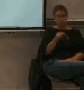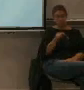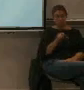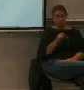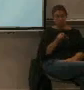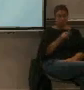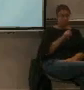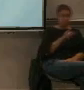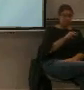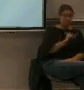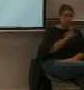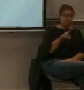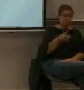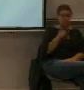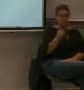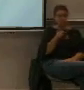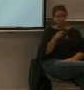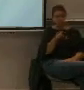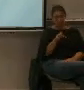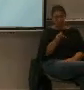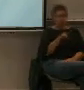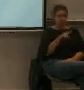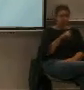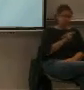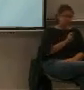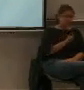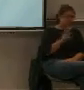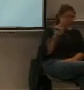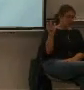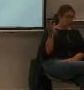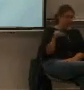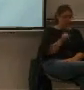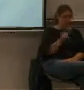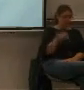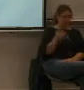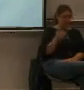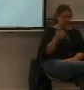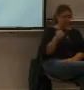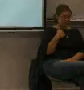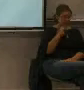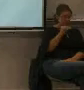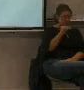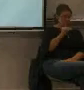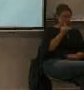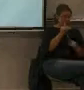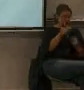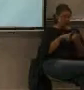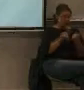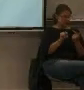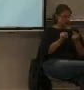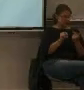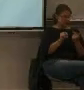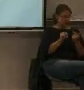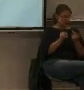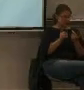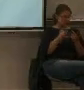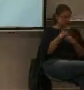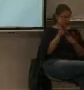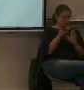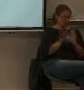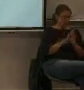ammonium, phosphate, silicon, anything that have a little A going to it in your